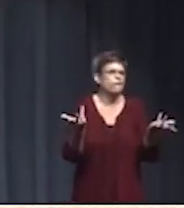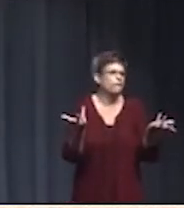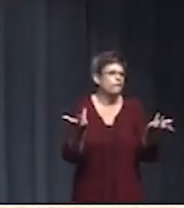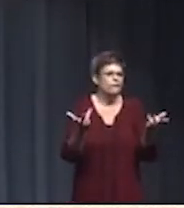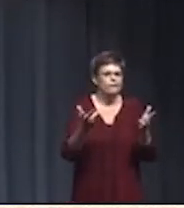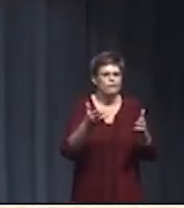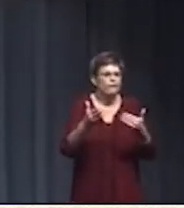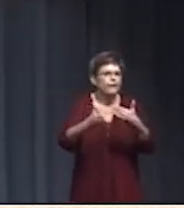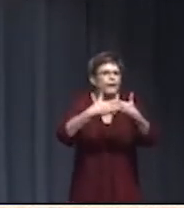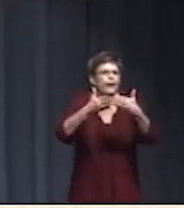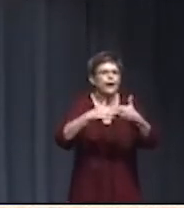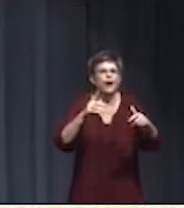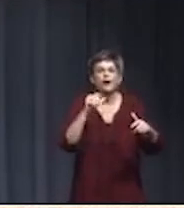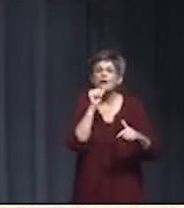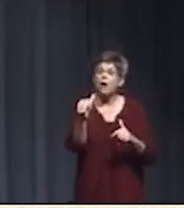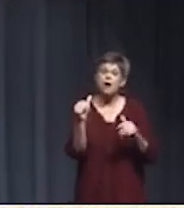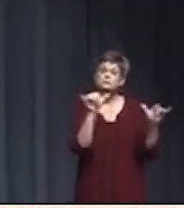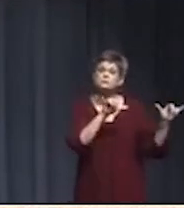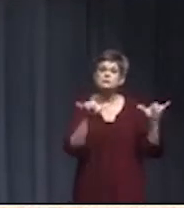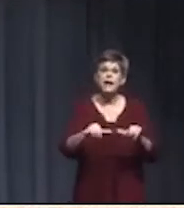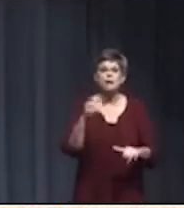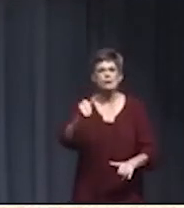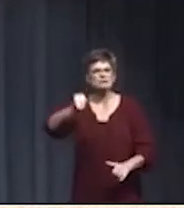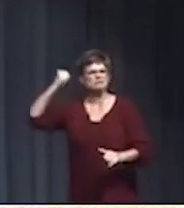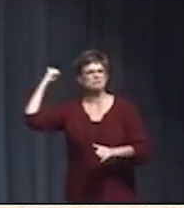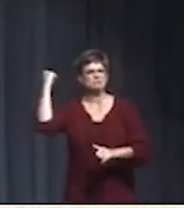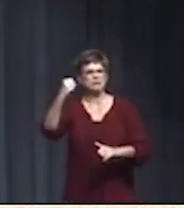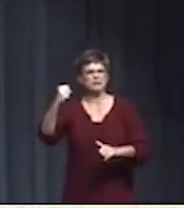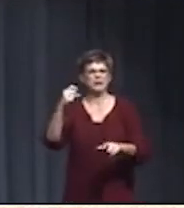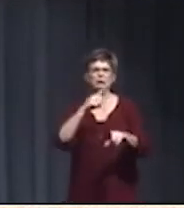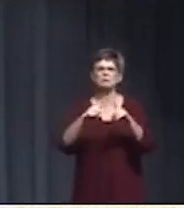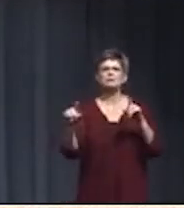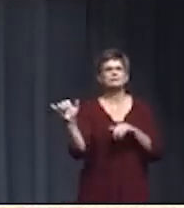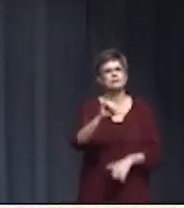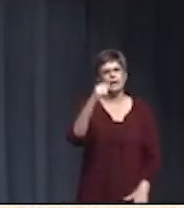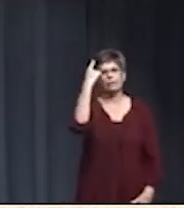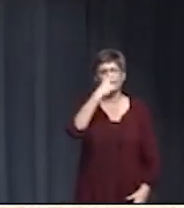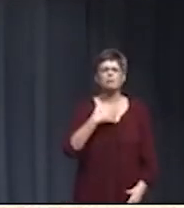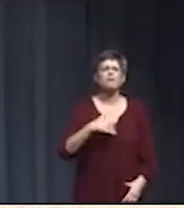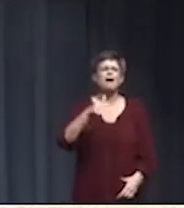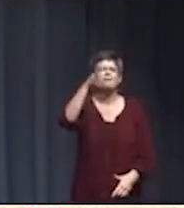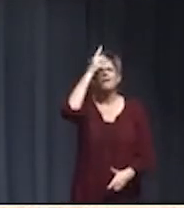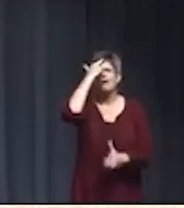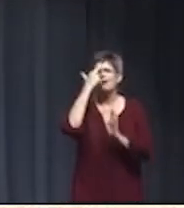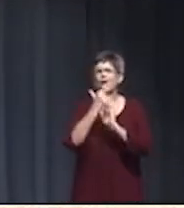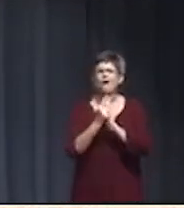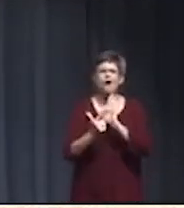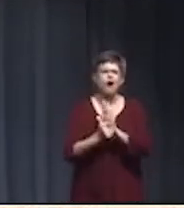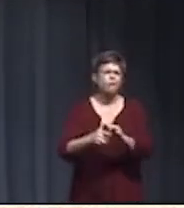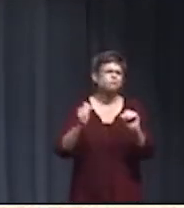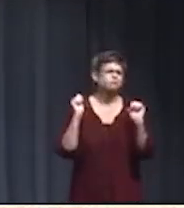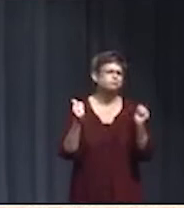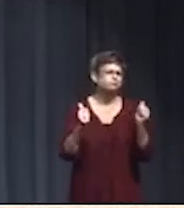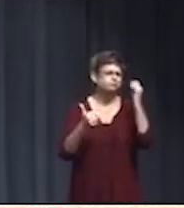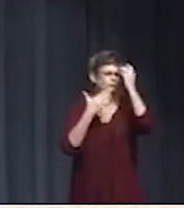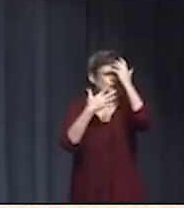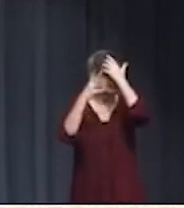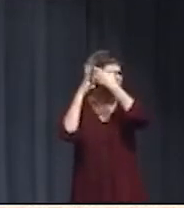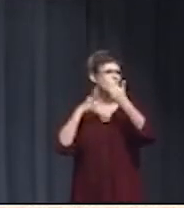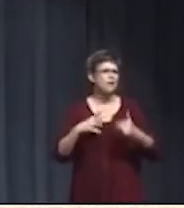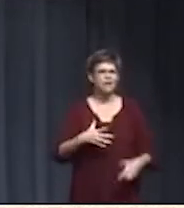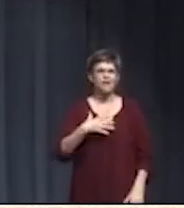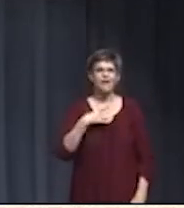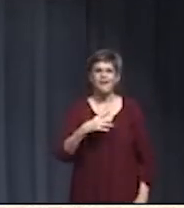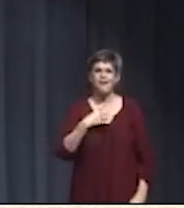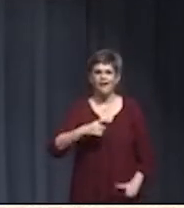a mammoth, but it's the same mindset. My father-in-law, love him to death, good man. He's a